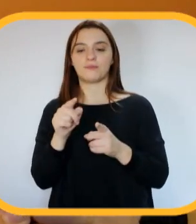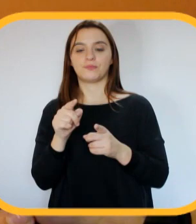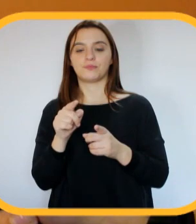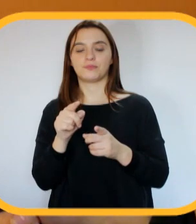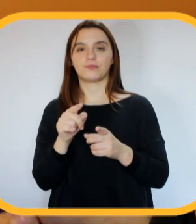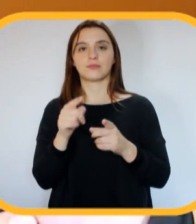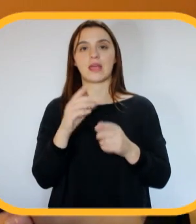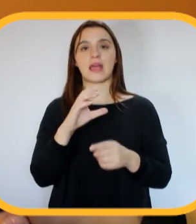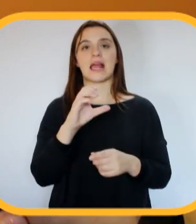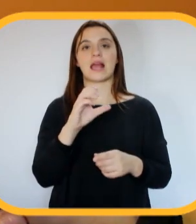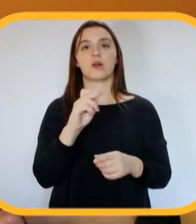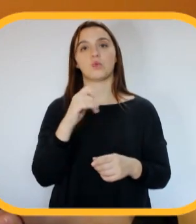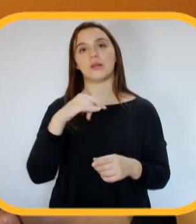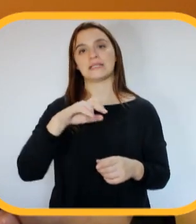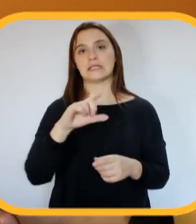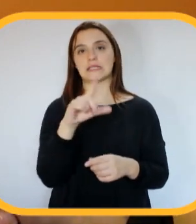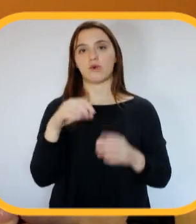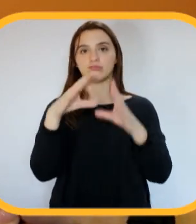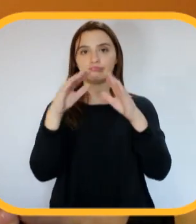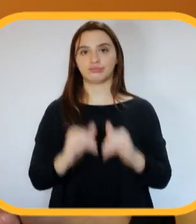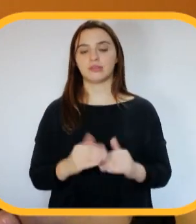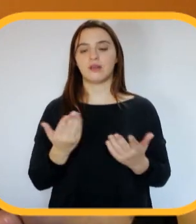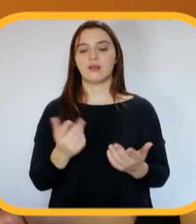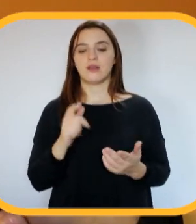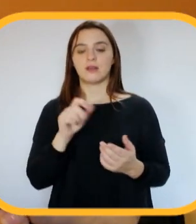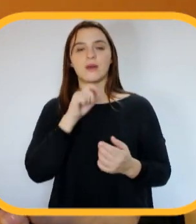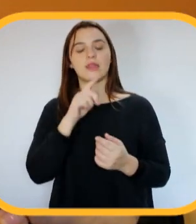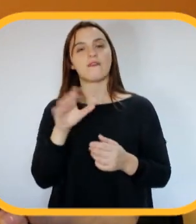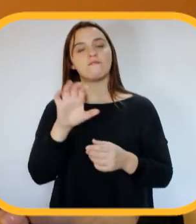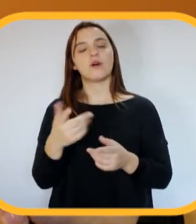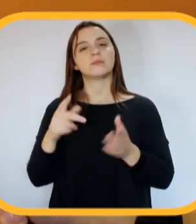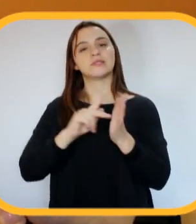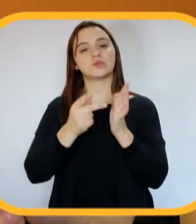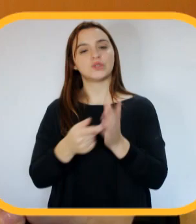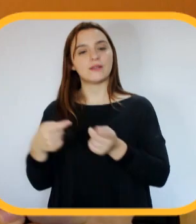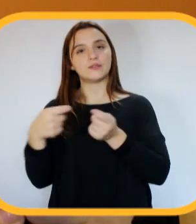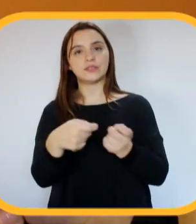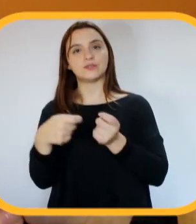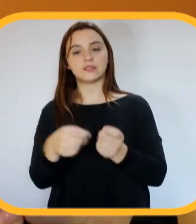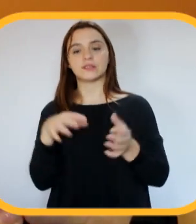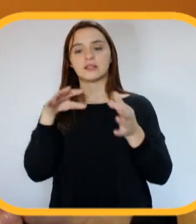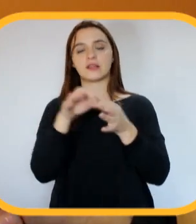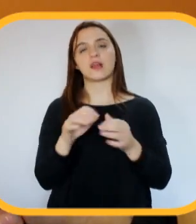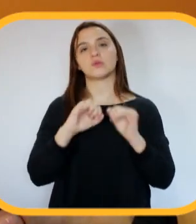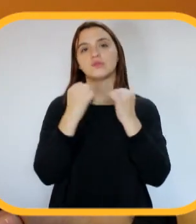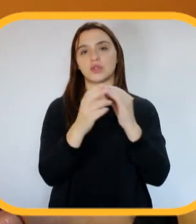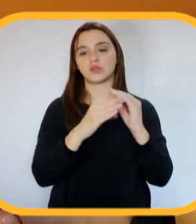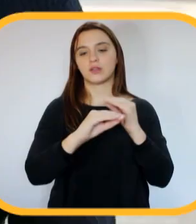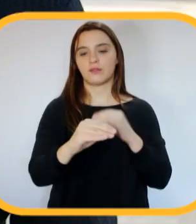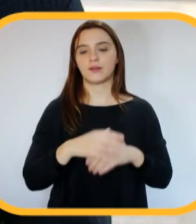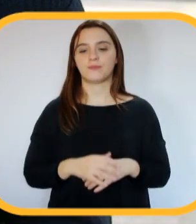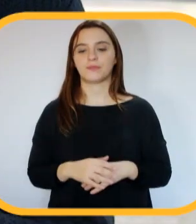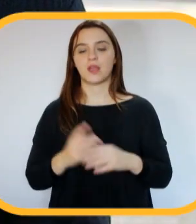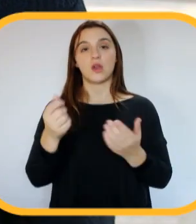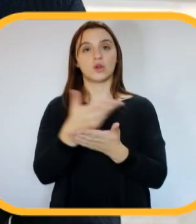funds for decarbonization, dedicated funds to invest in all the technologies that are related to a more sustainable society.